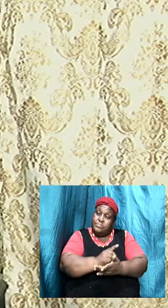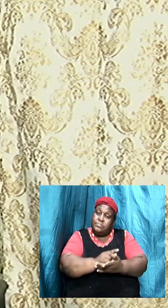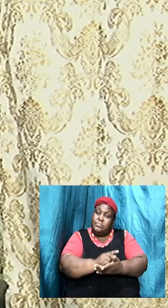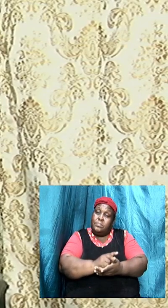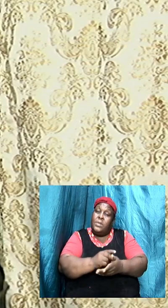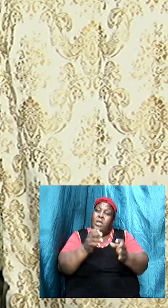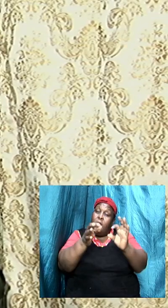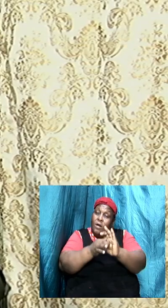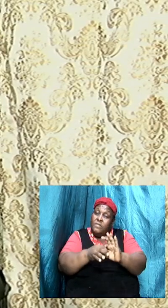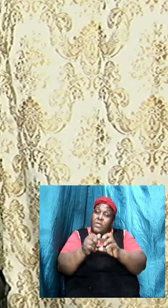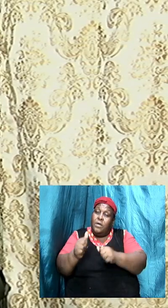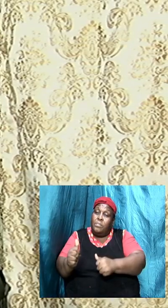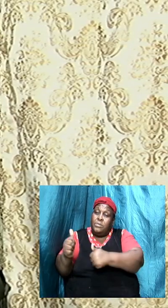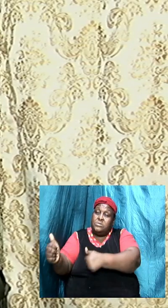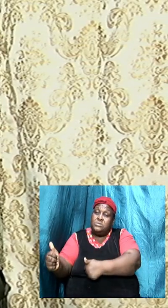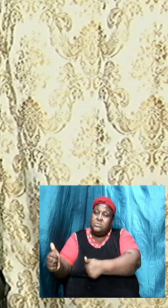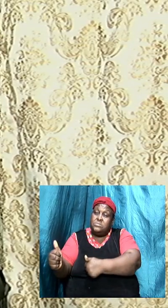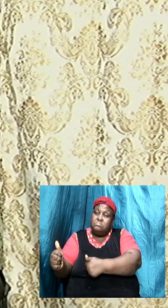of the apostles